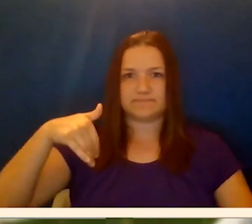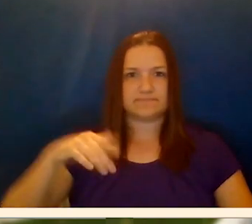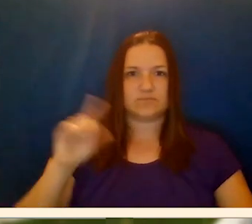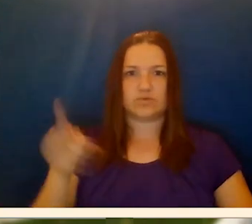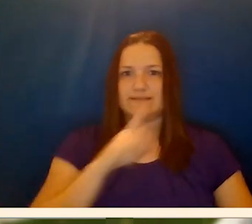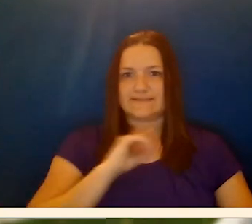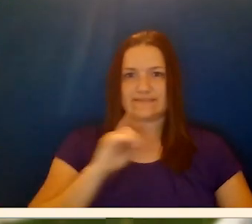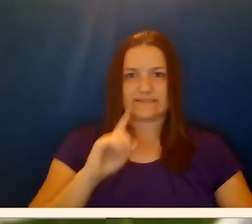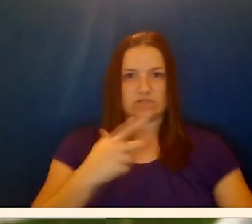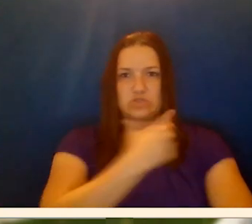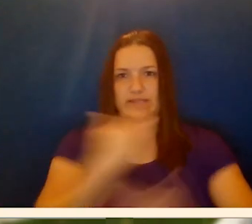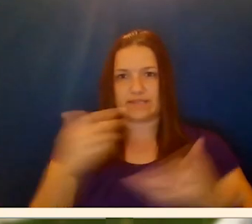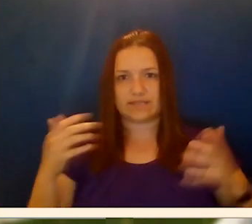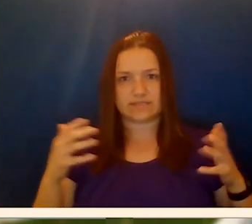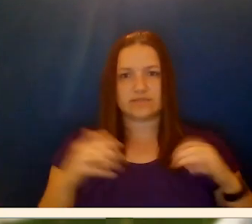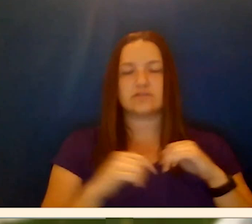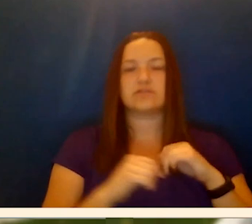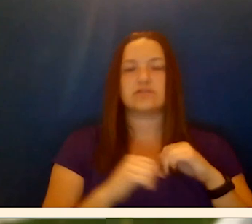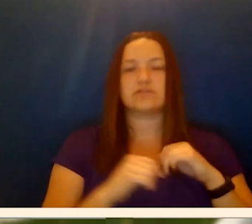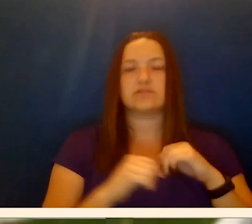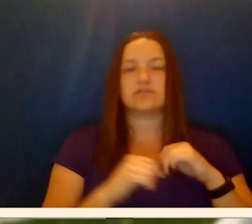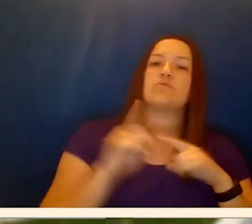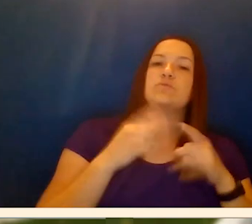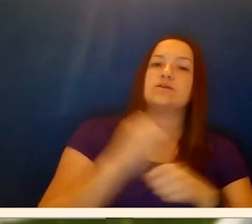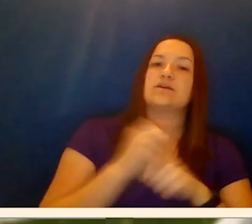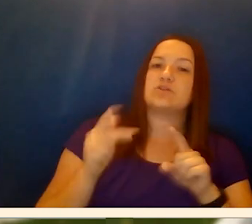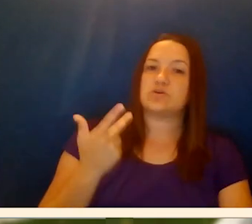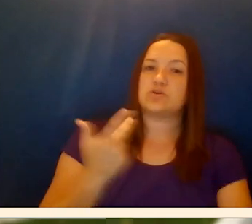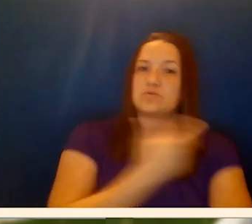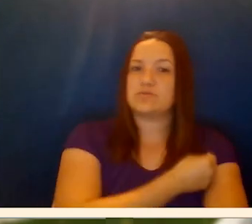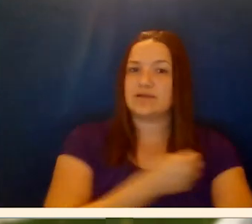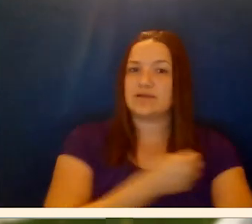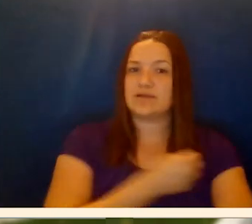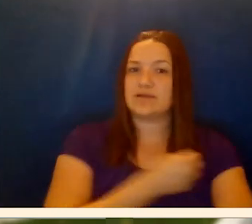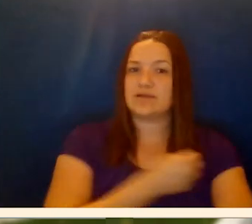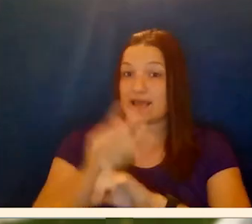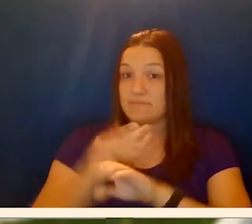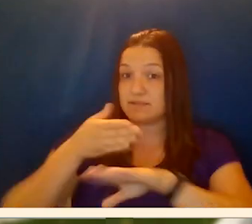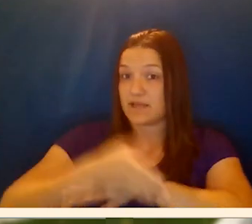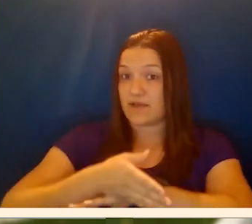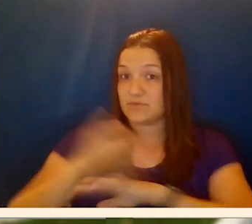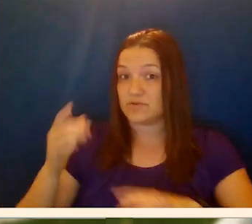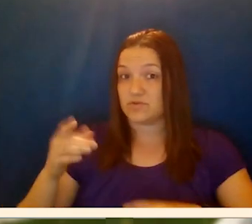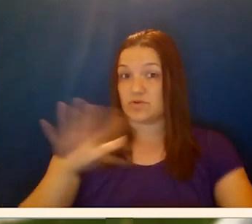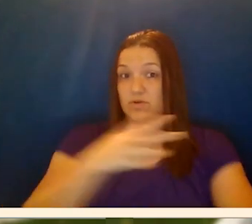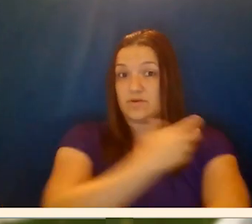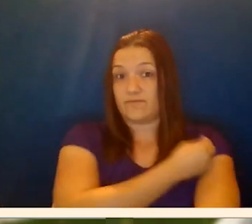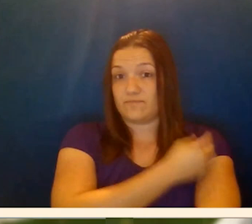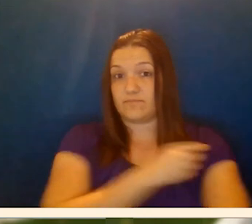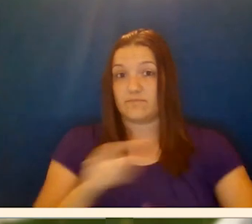But when you receive that third dose, 8 months after you had your vaccine regimen, that's called a booster shot.